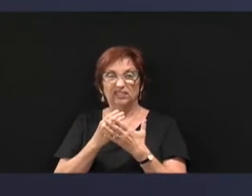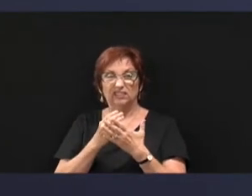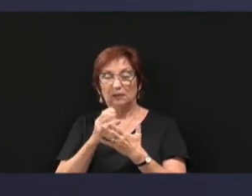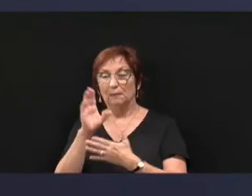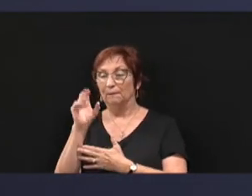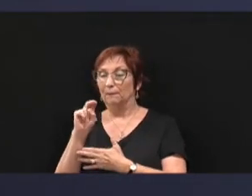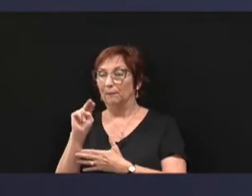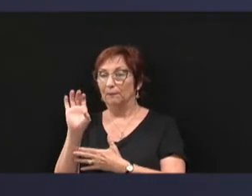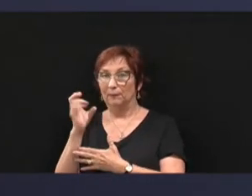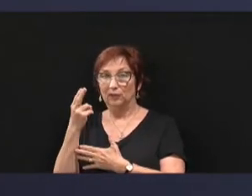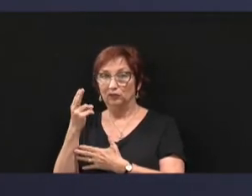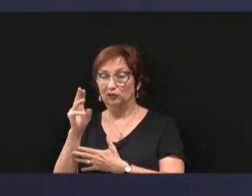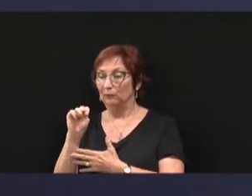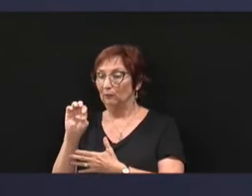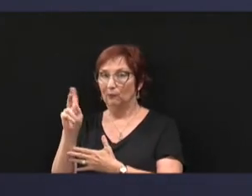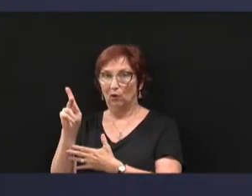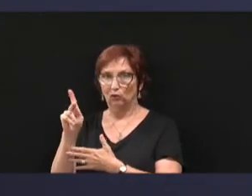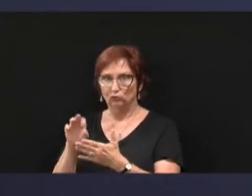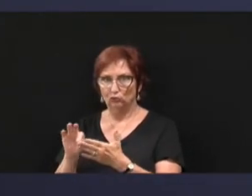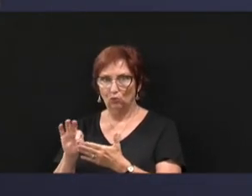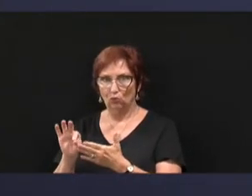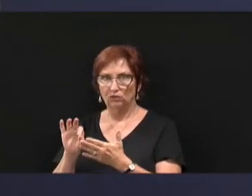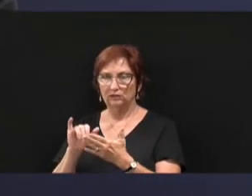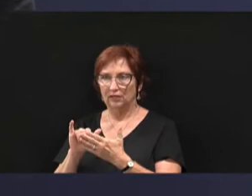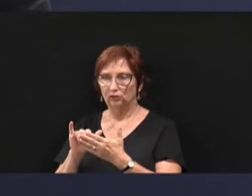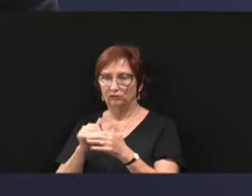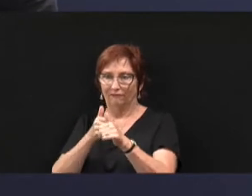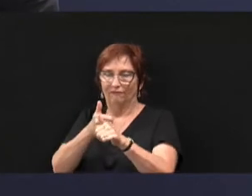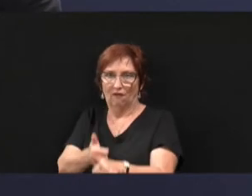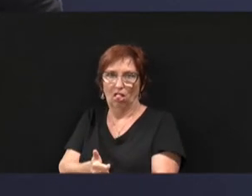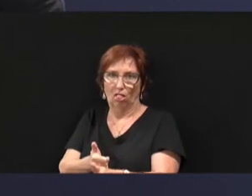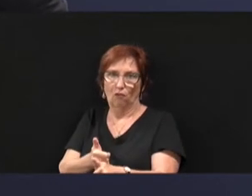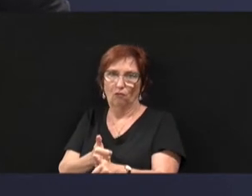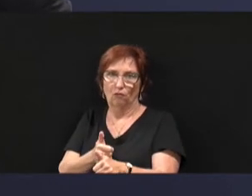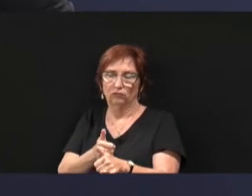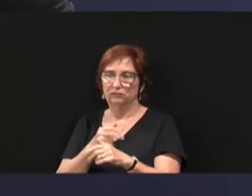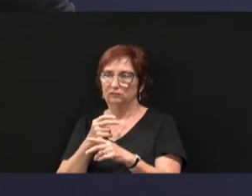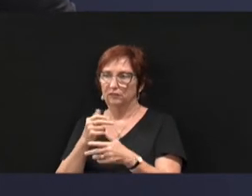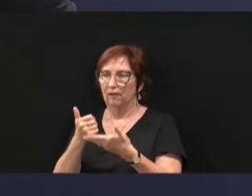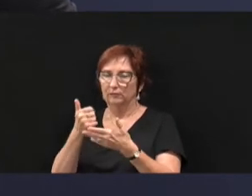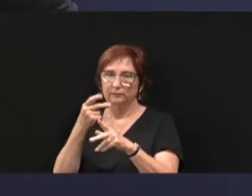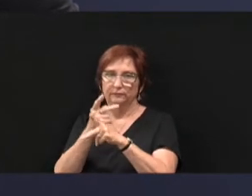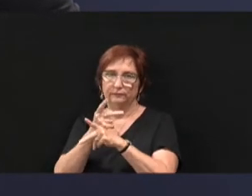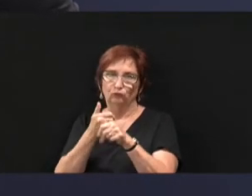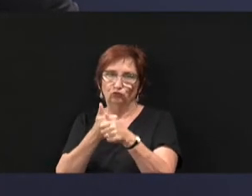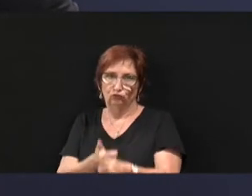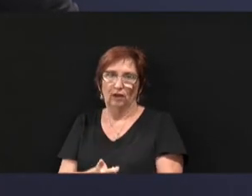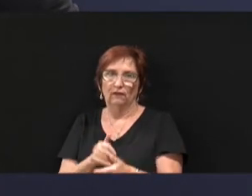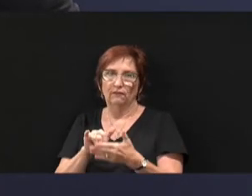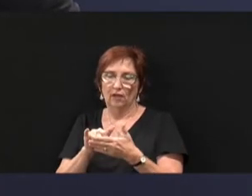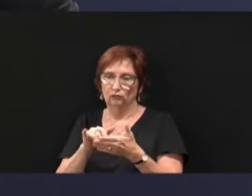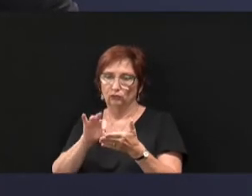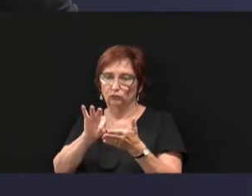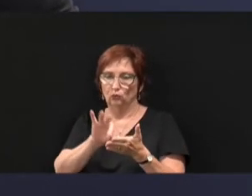scores. And, you know, I don't know if this goes with